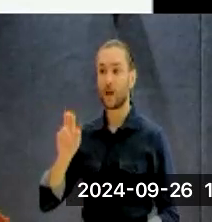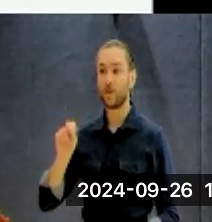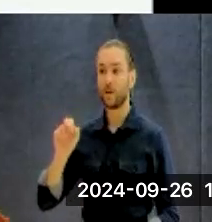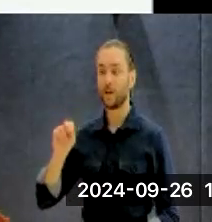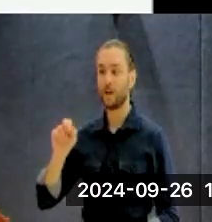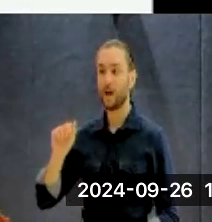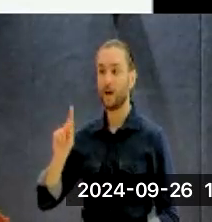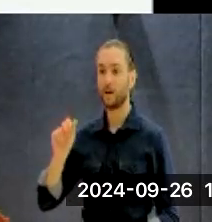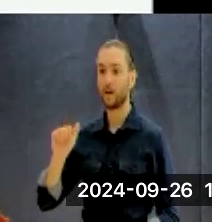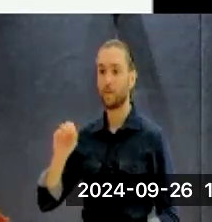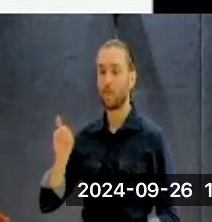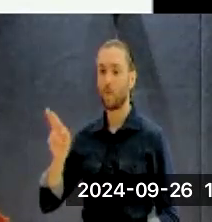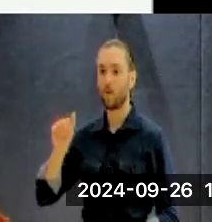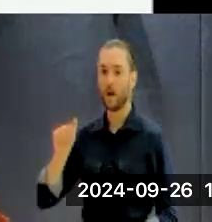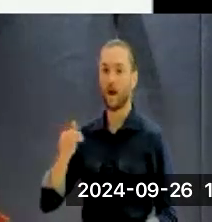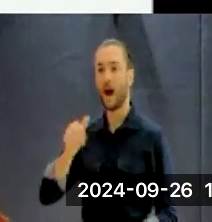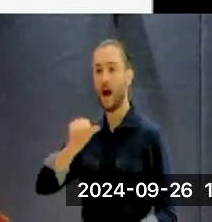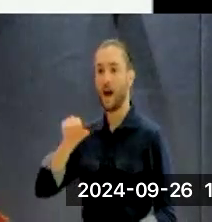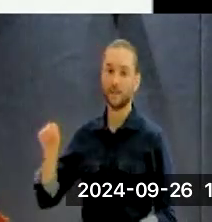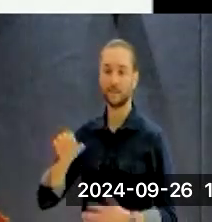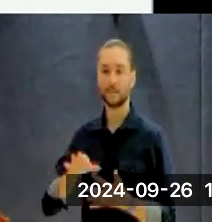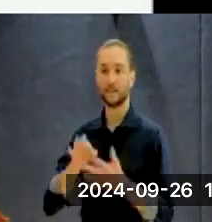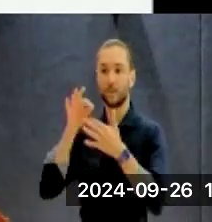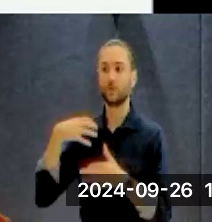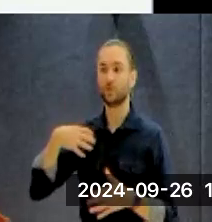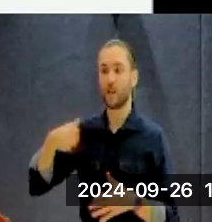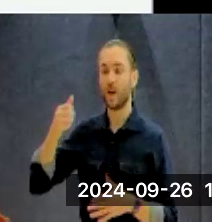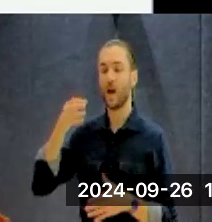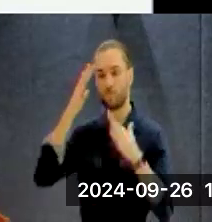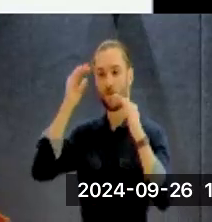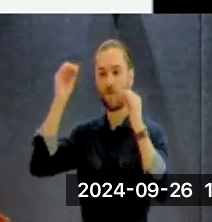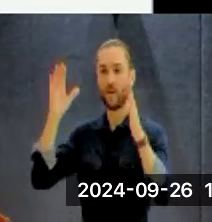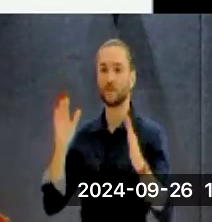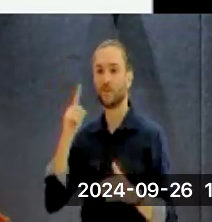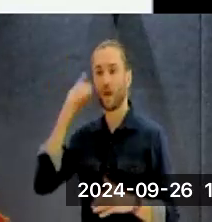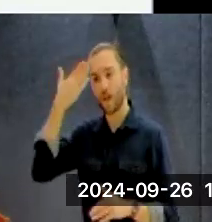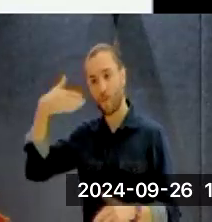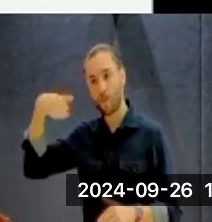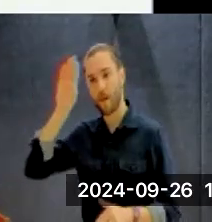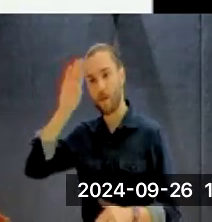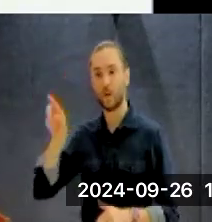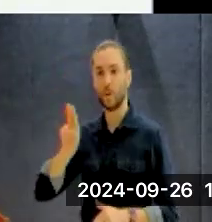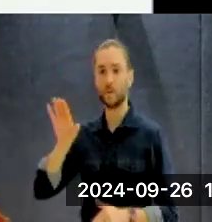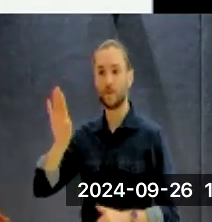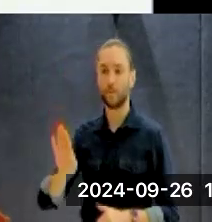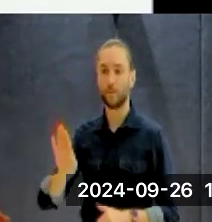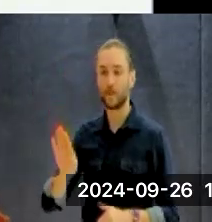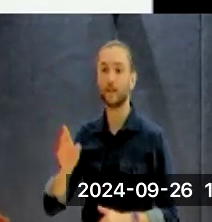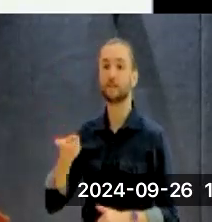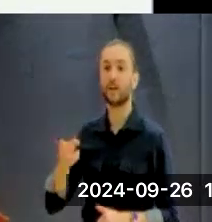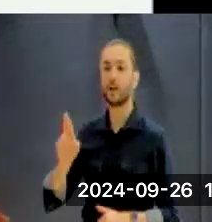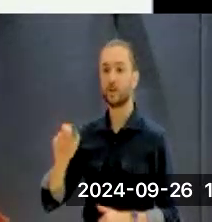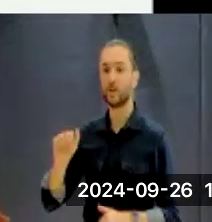Distinguished Chair of Disability Studies and Professor of Anthropology at the University of California, Berkeley. Dr. Nakamura